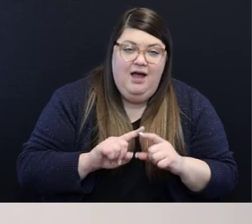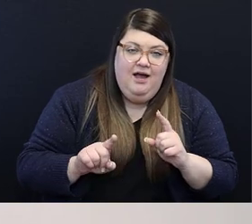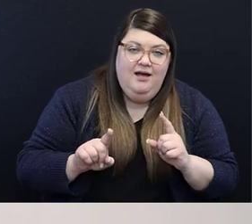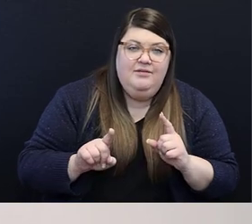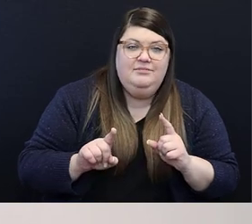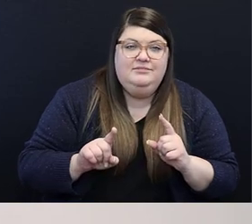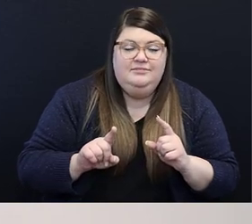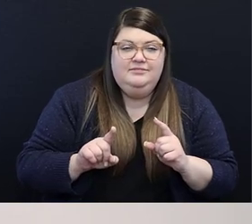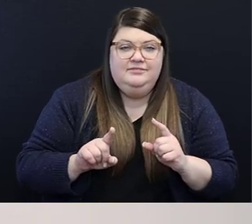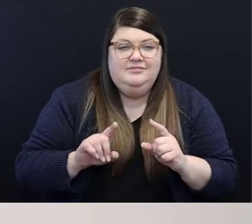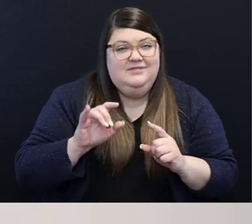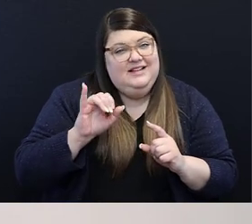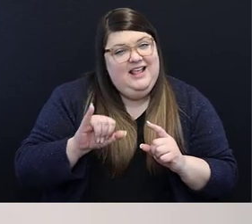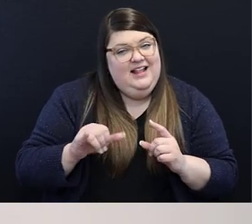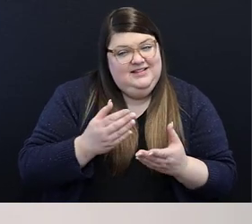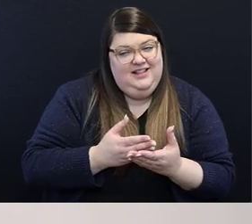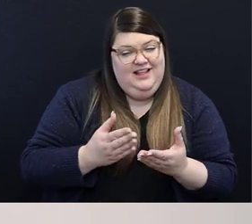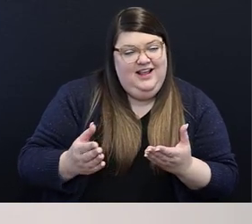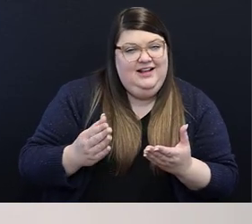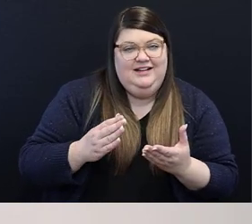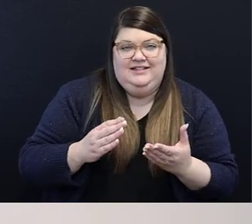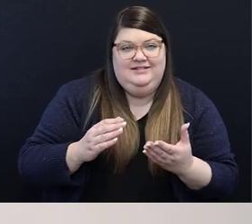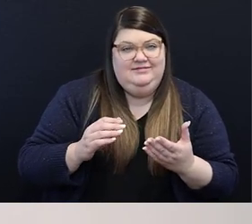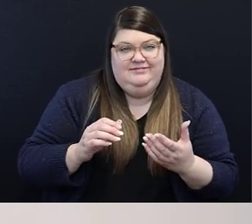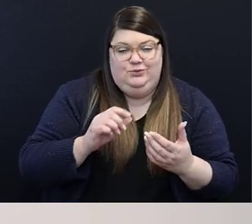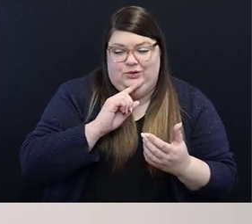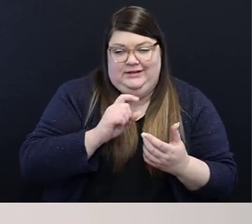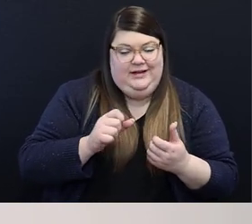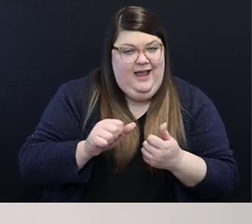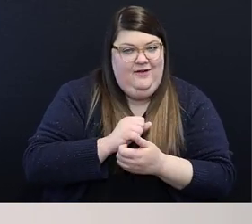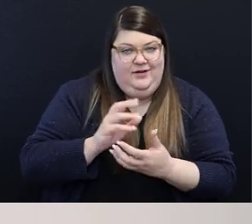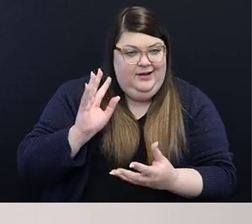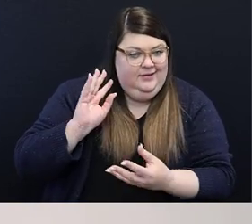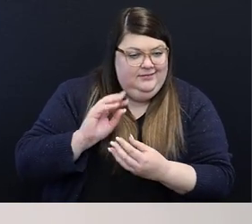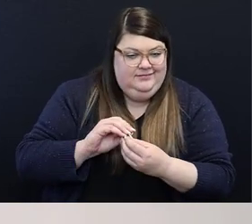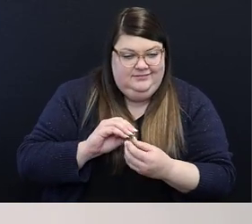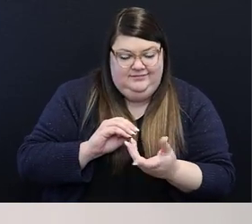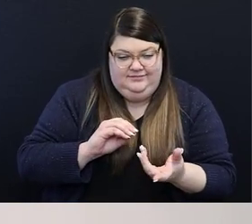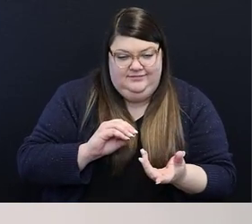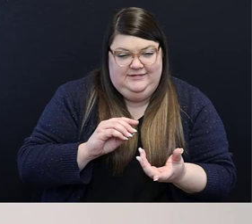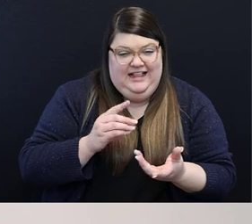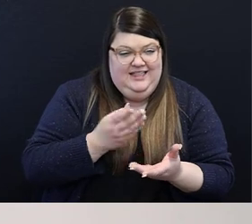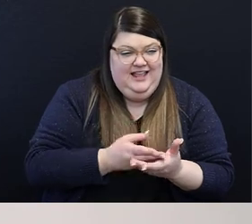but that's the thing, that it's kind of everything. I mean,